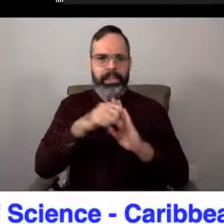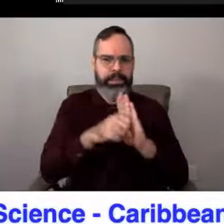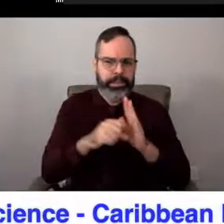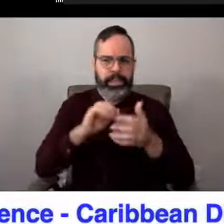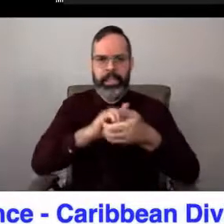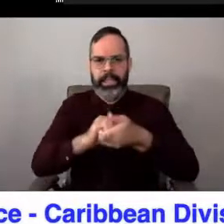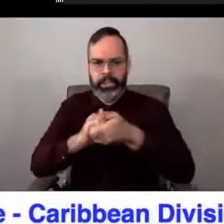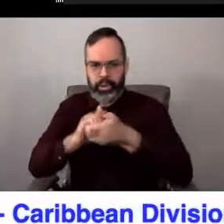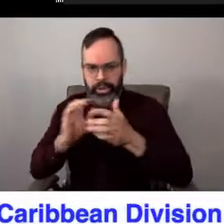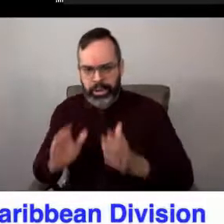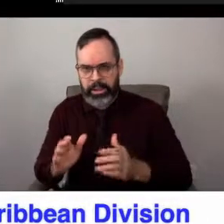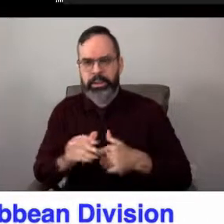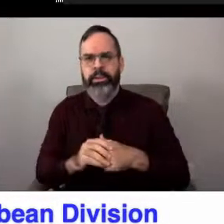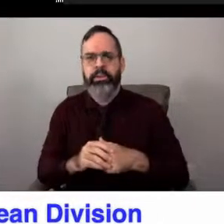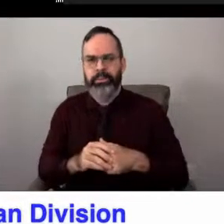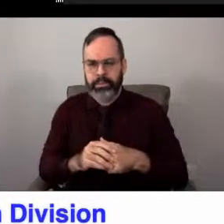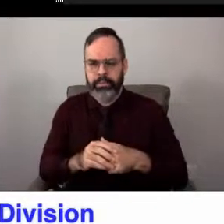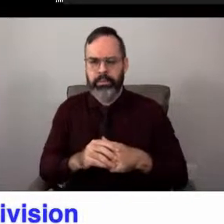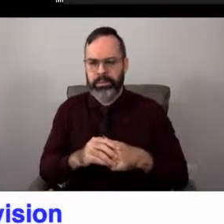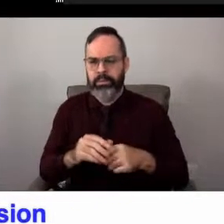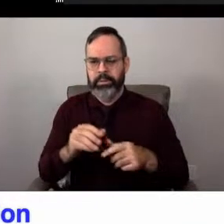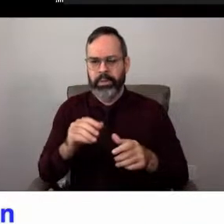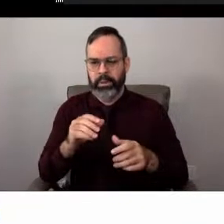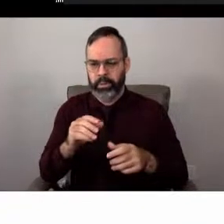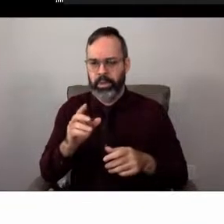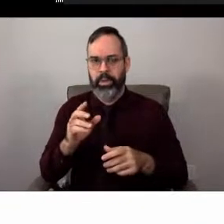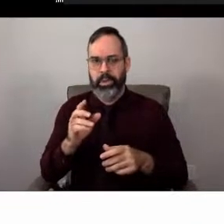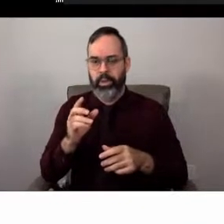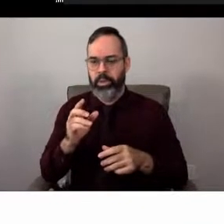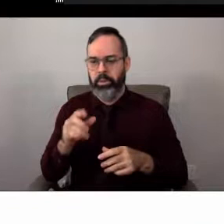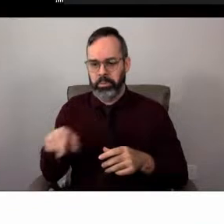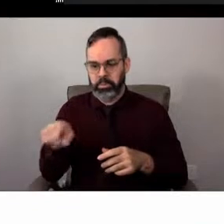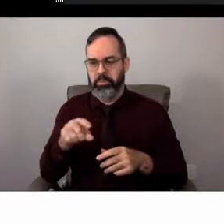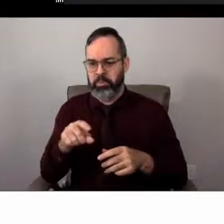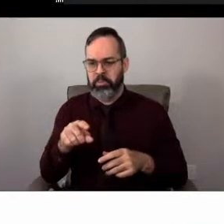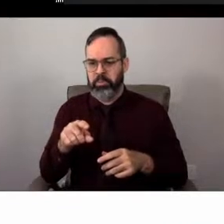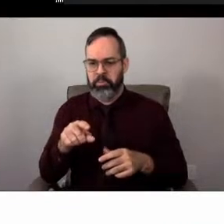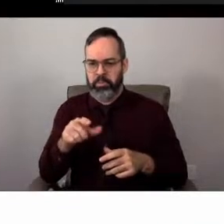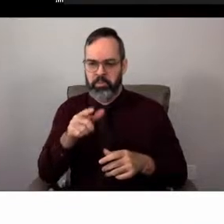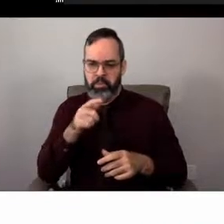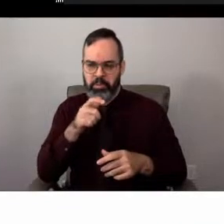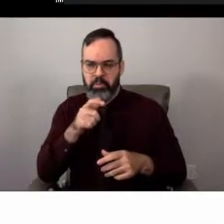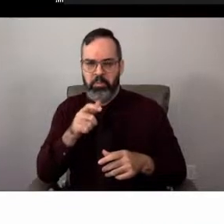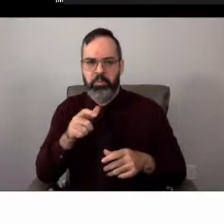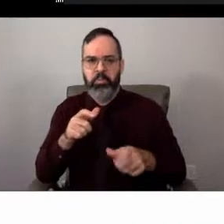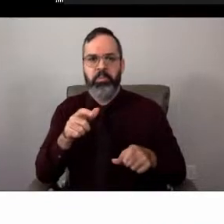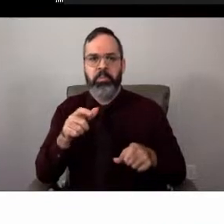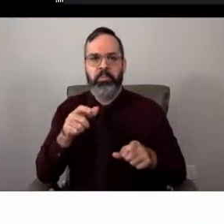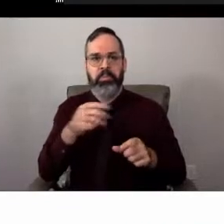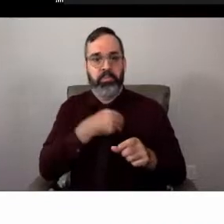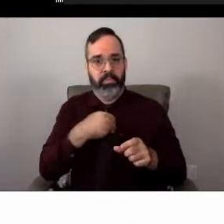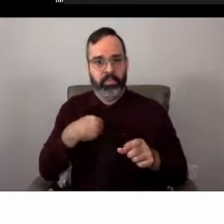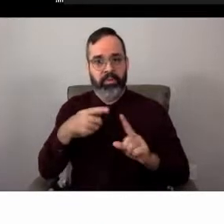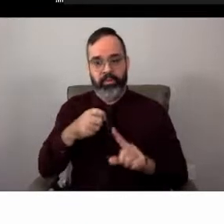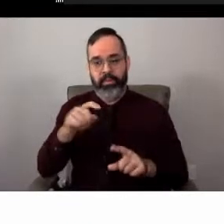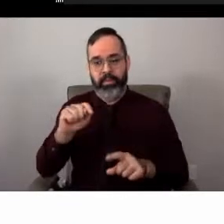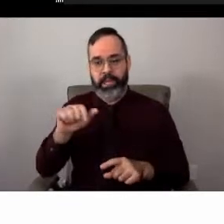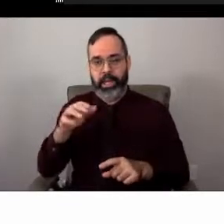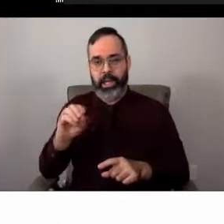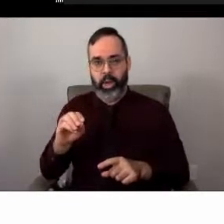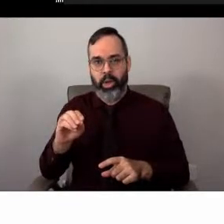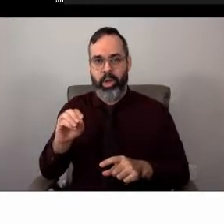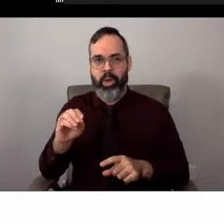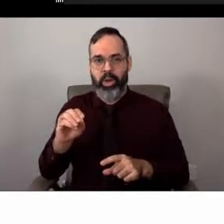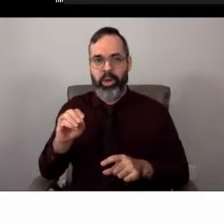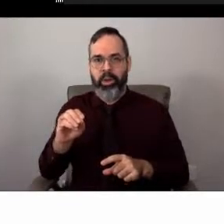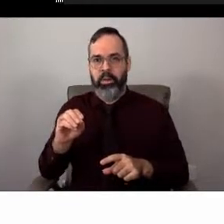states, and others who are various types of members of PAHO. To bear